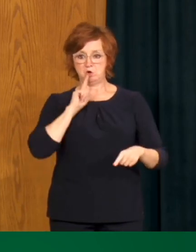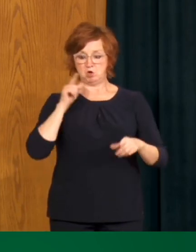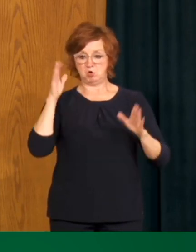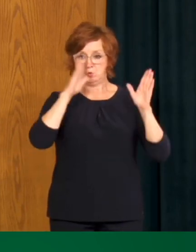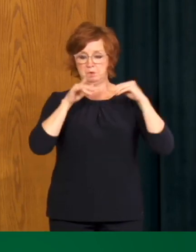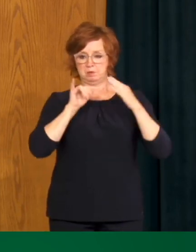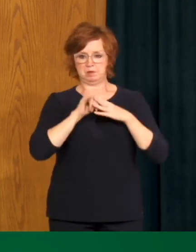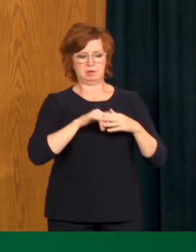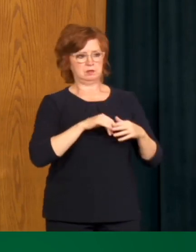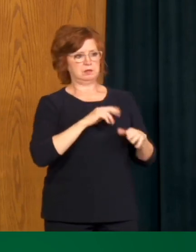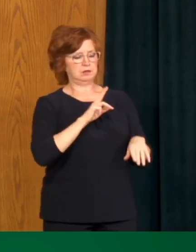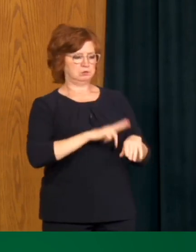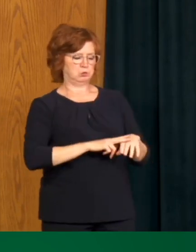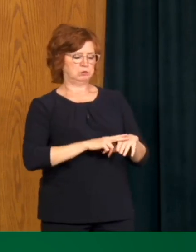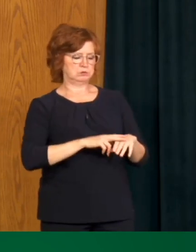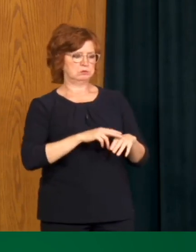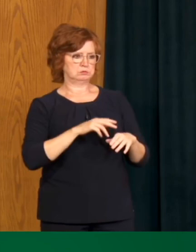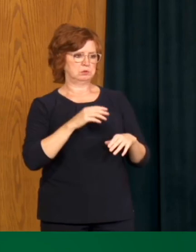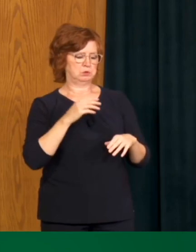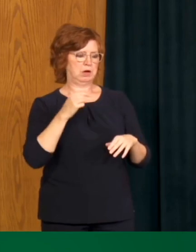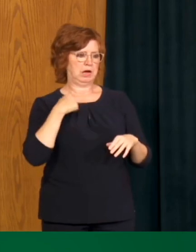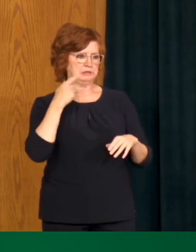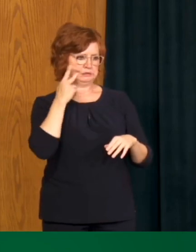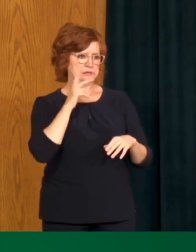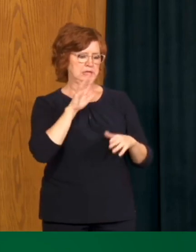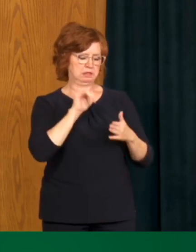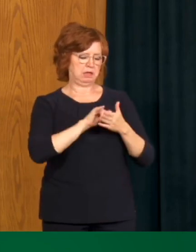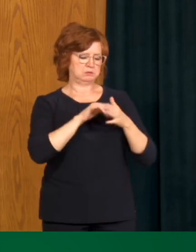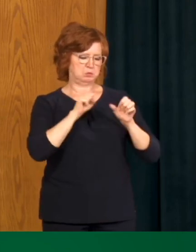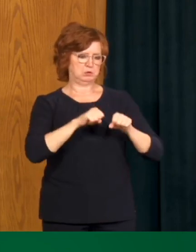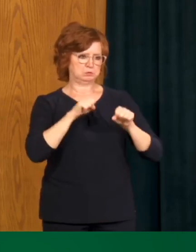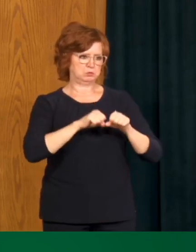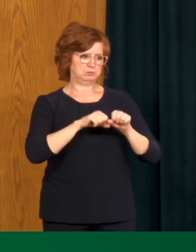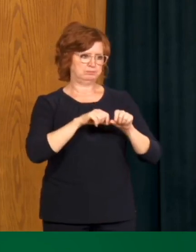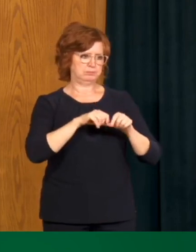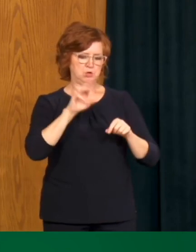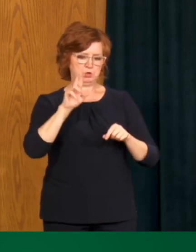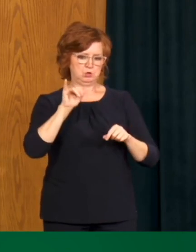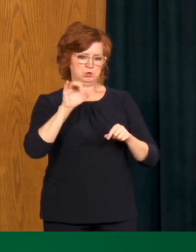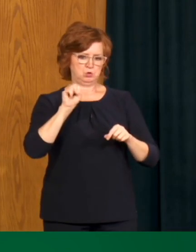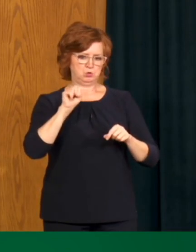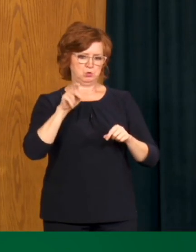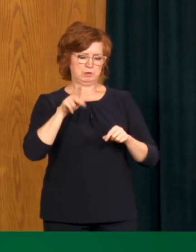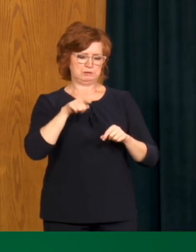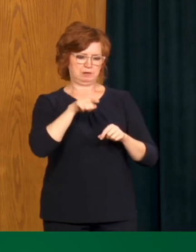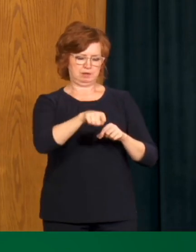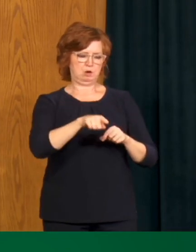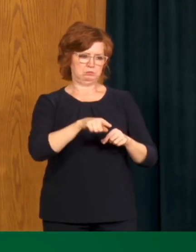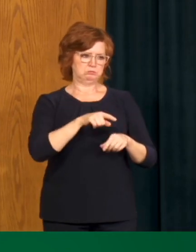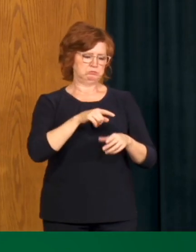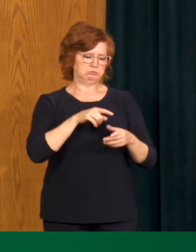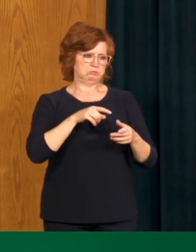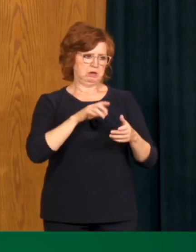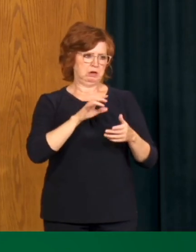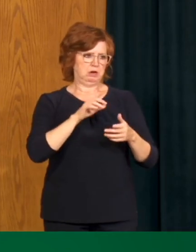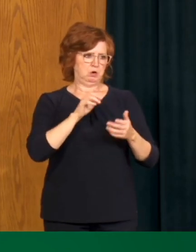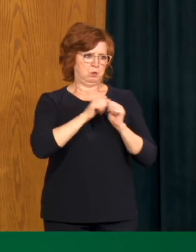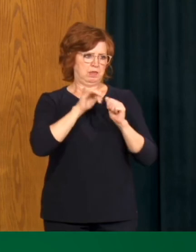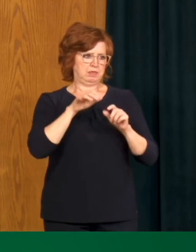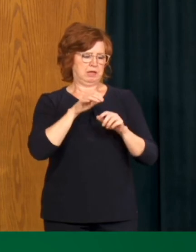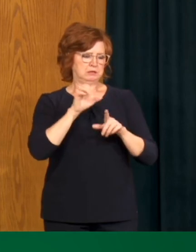There's certainly always that risk, but I look at what the leadership in those communities have done to date, and